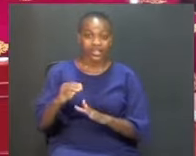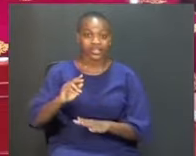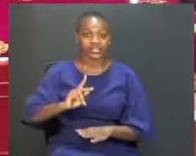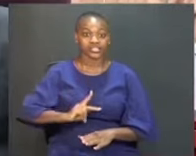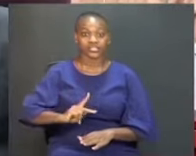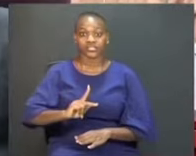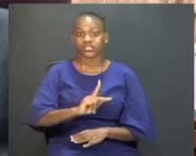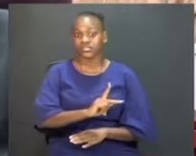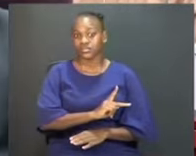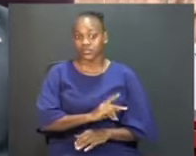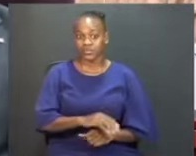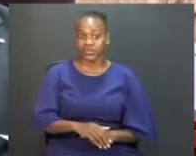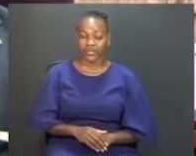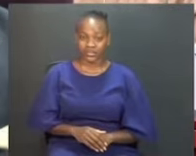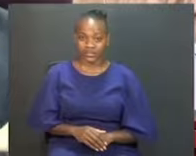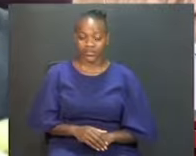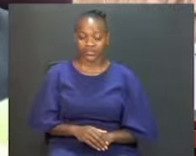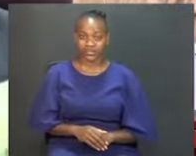being